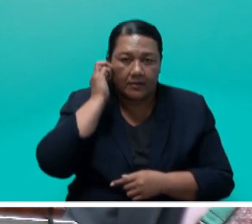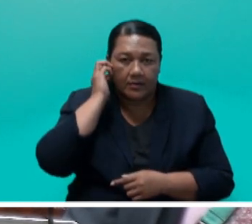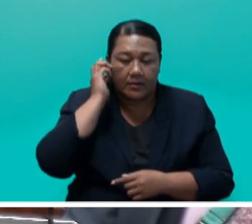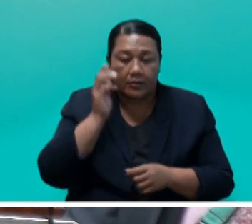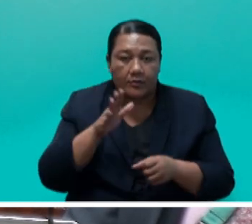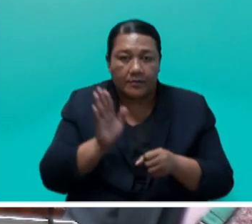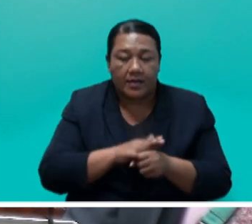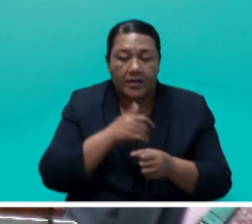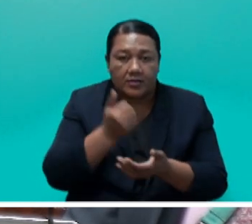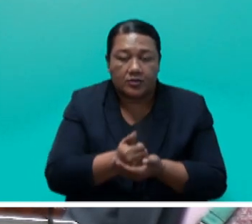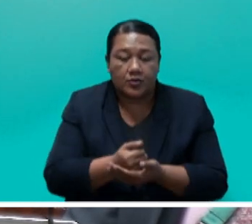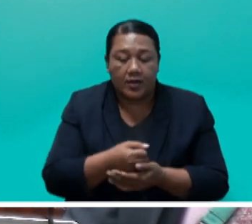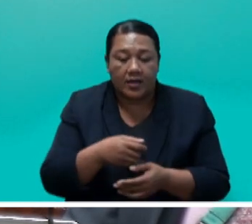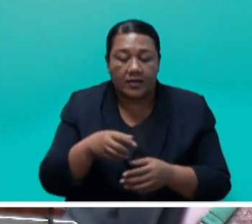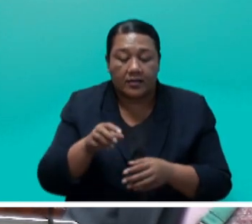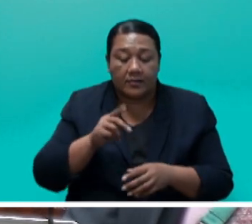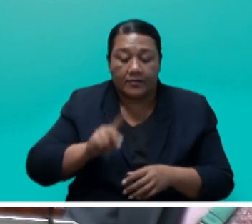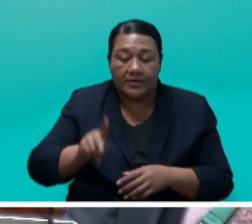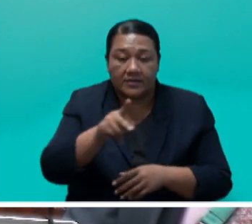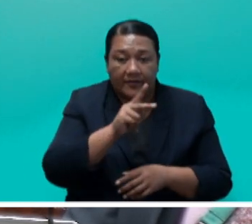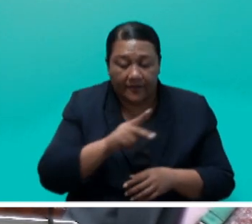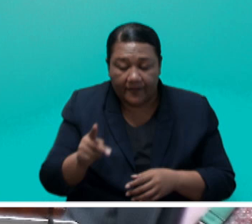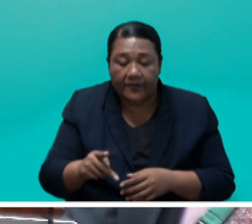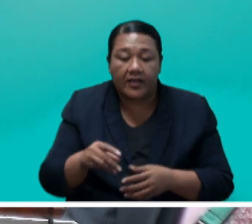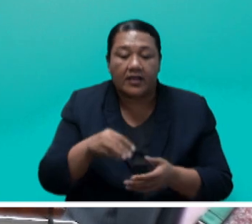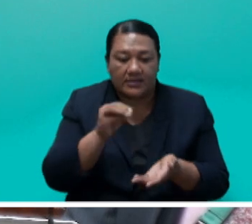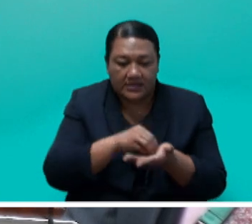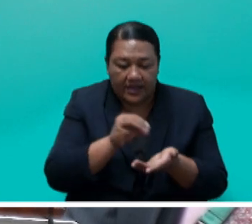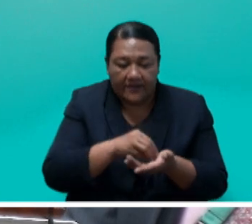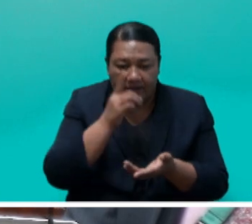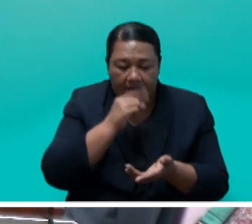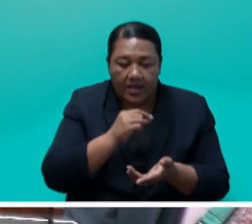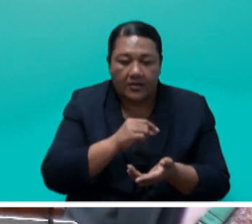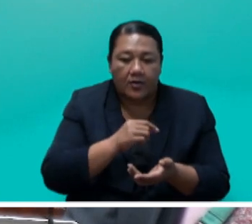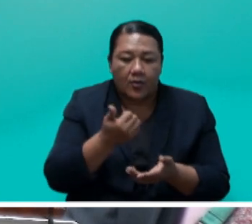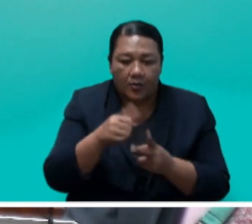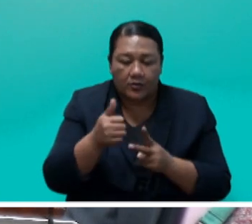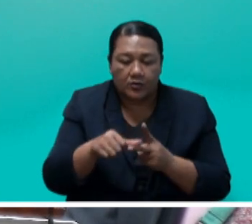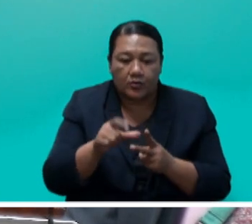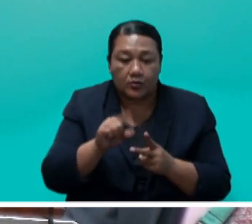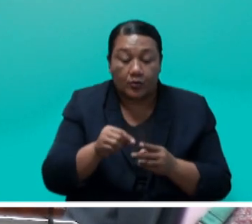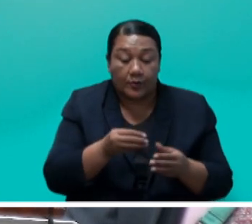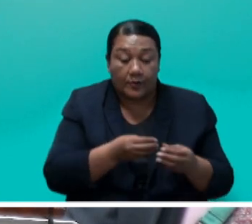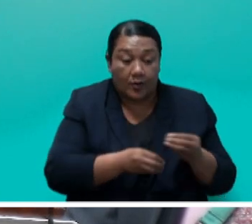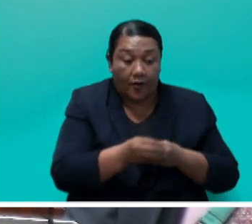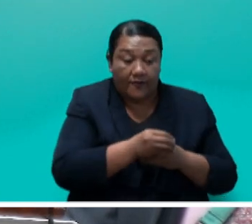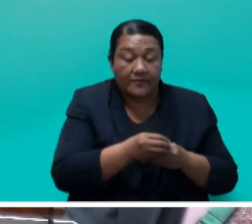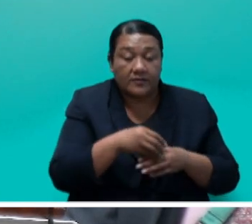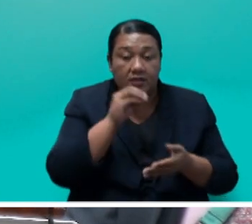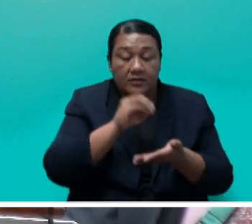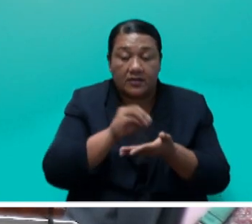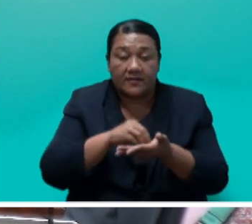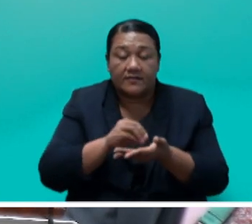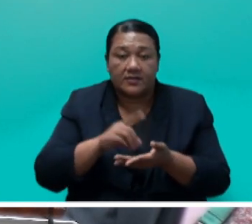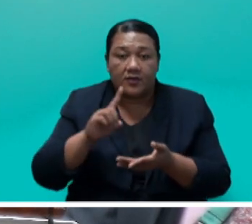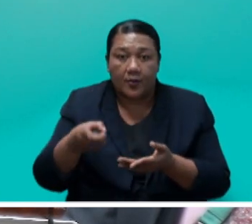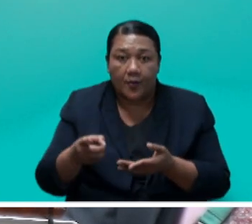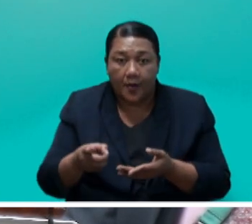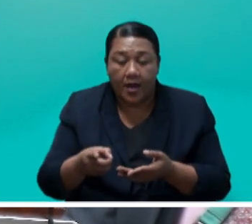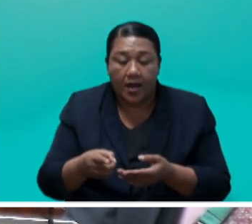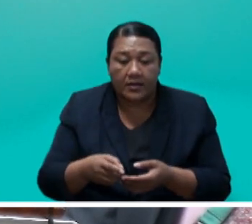Pacific Island countries are addressed. The RPO, or Regional Office, will serve as a hub for regional cooperation,